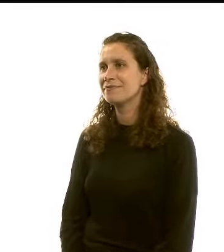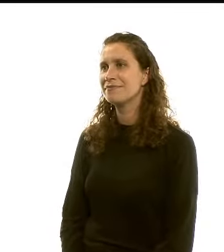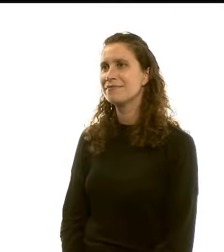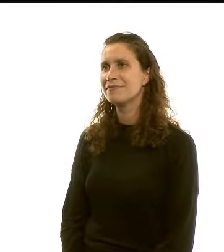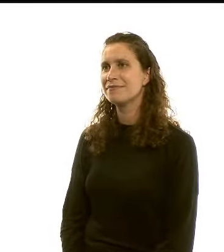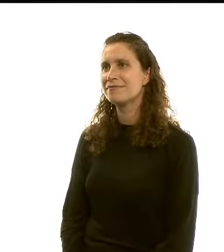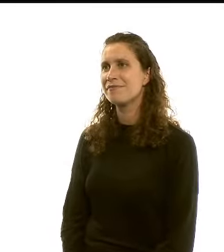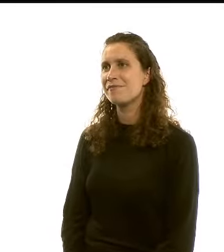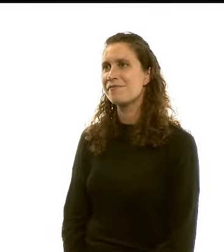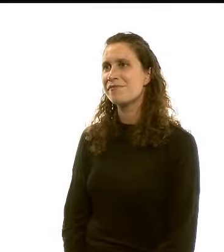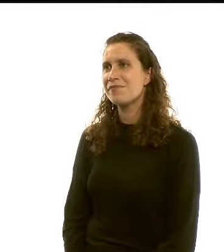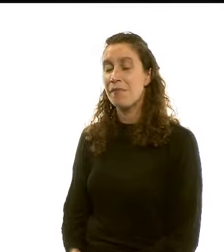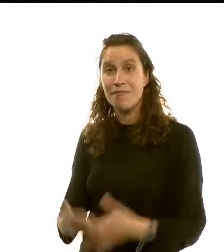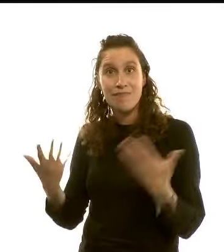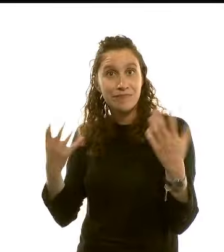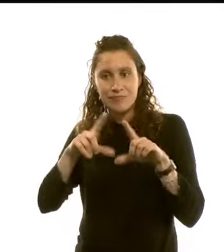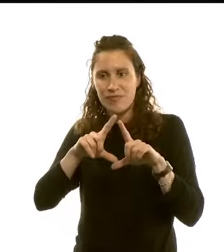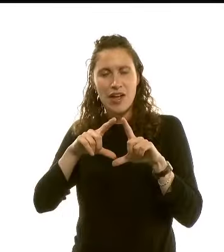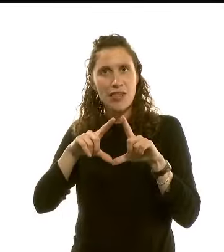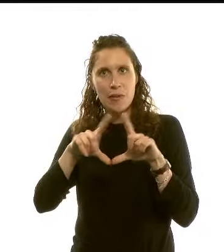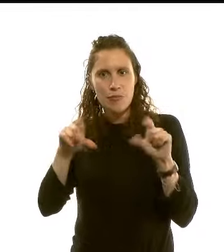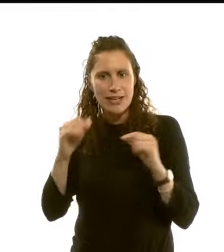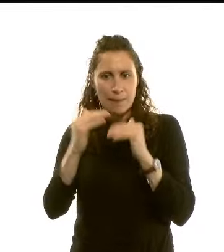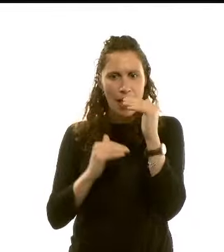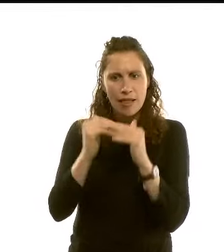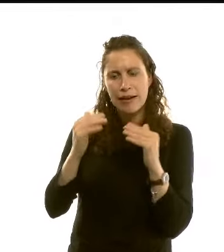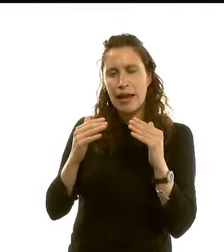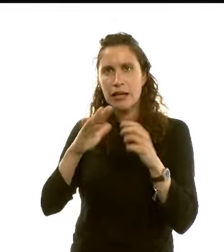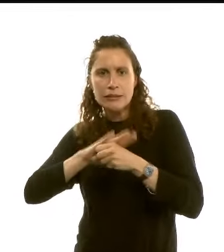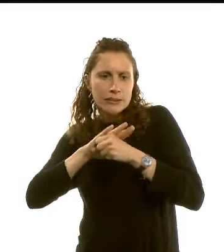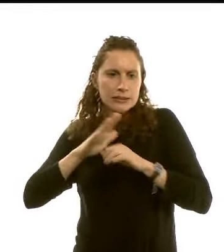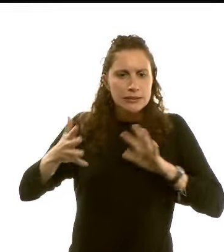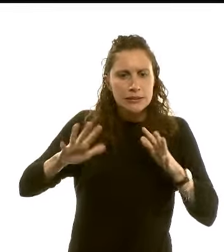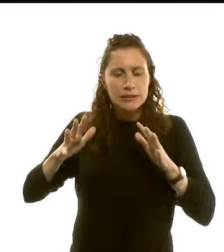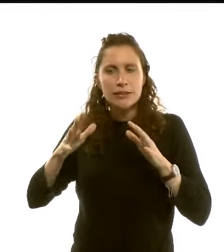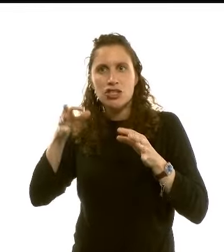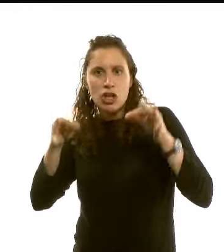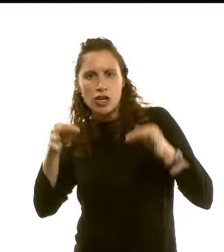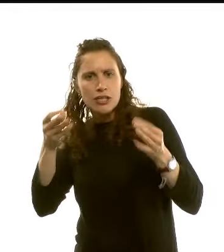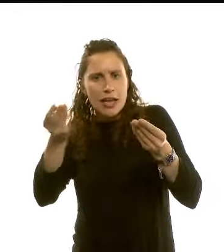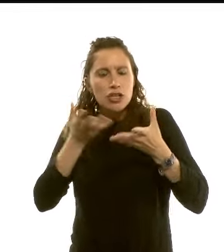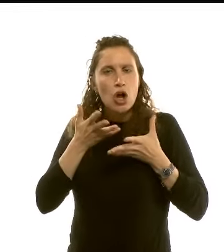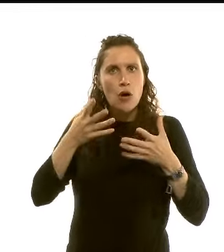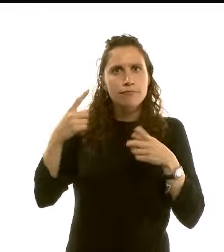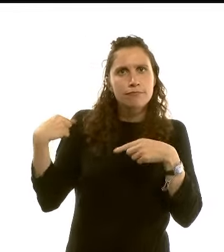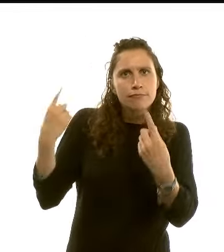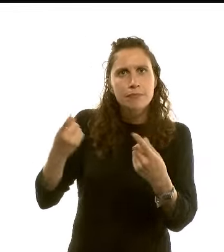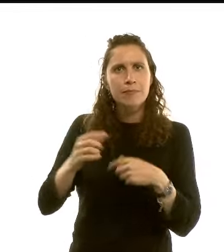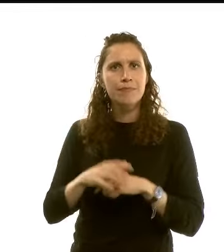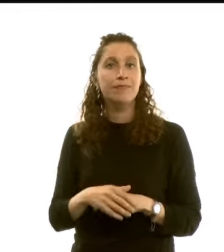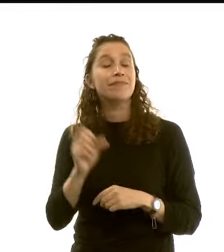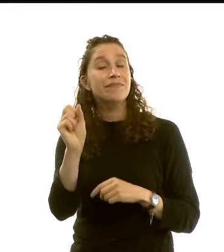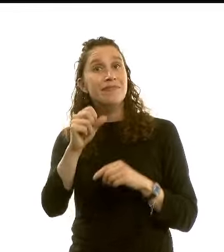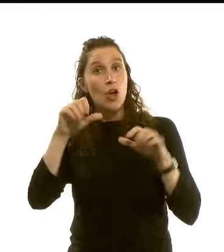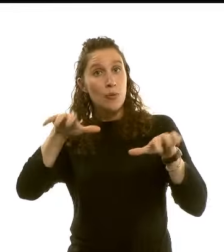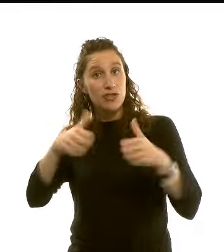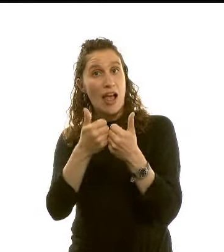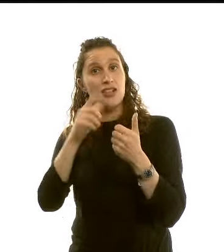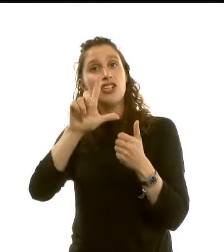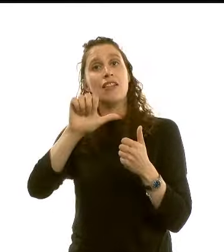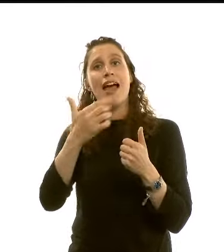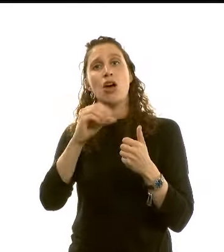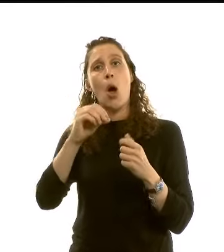Thanks, Vic. Now the bricks are building and so's the tension. Judges, can you give us a little recap of what's happening, please? Yeah, we've challenged the LEGO Masters All-Stars from